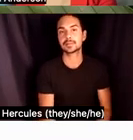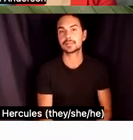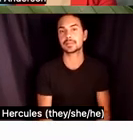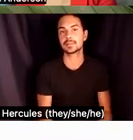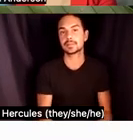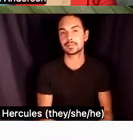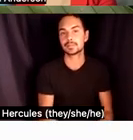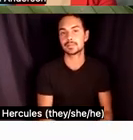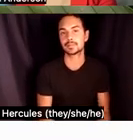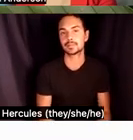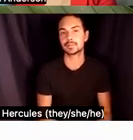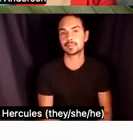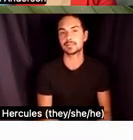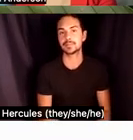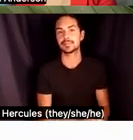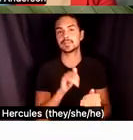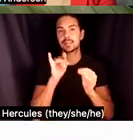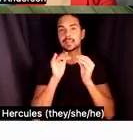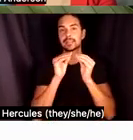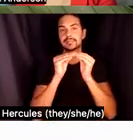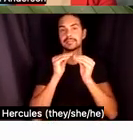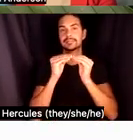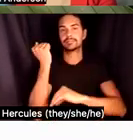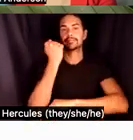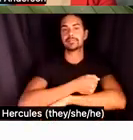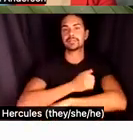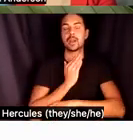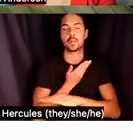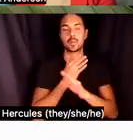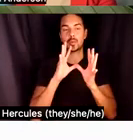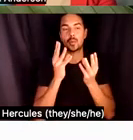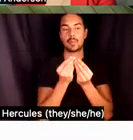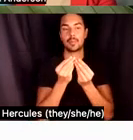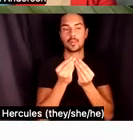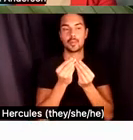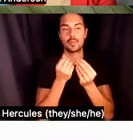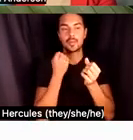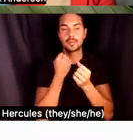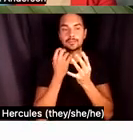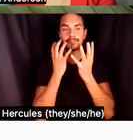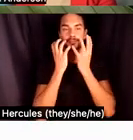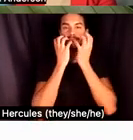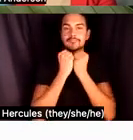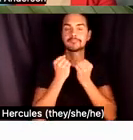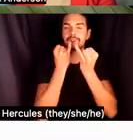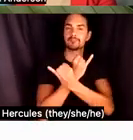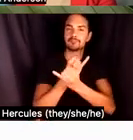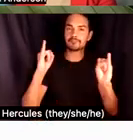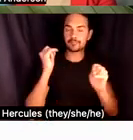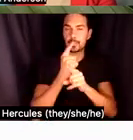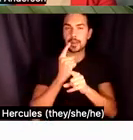that also, eroded our own tribal sovereignty and our own say in what happens in our